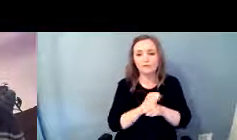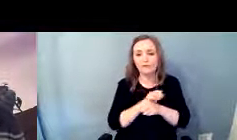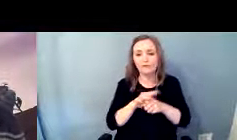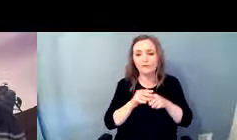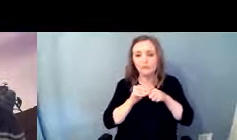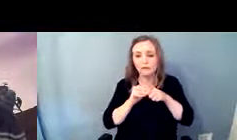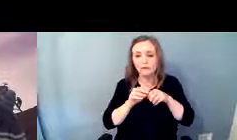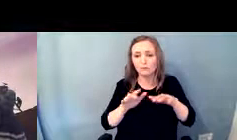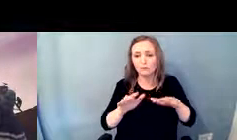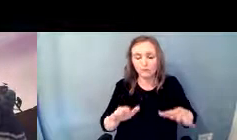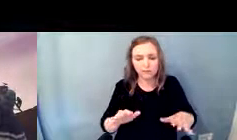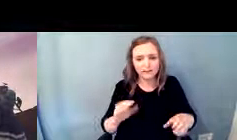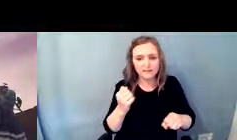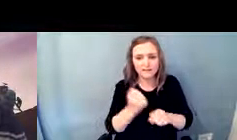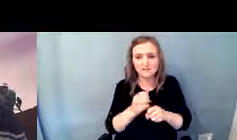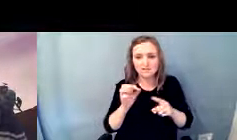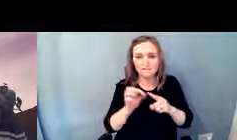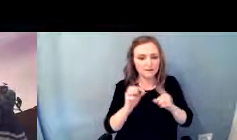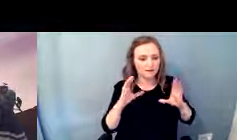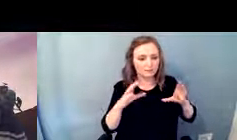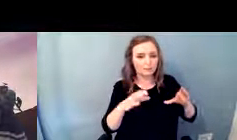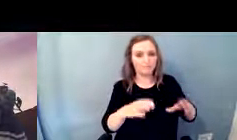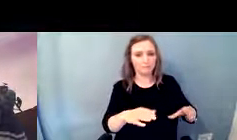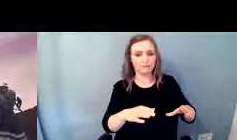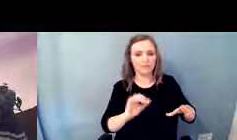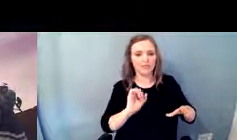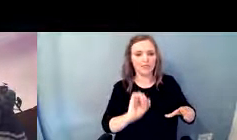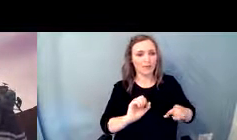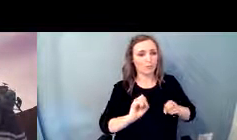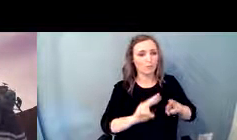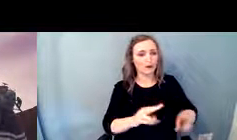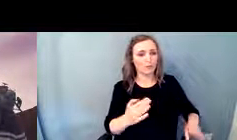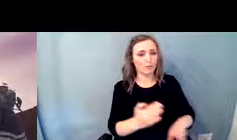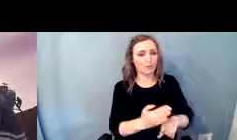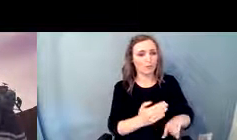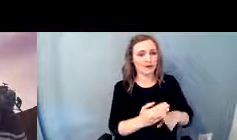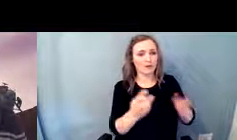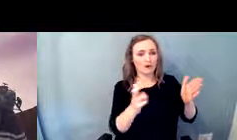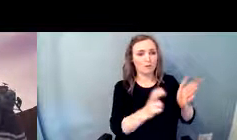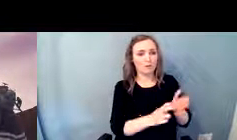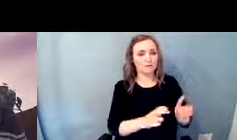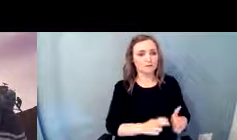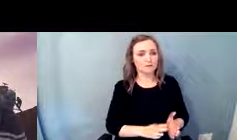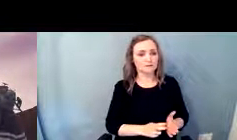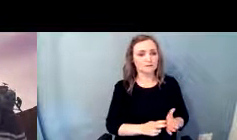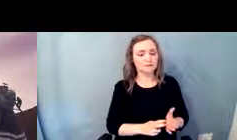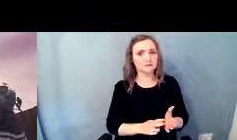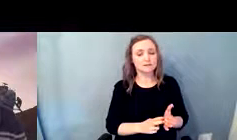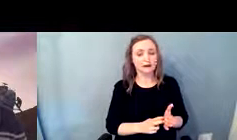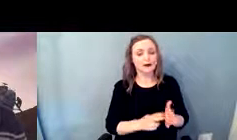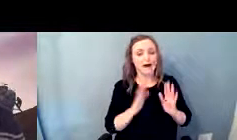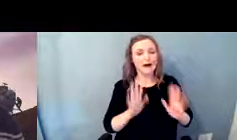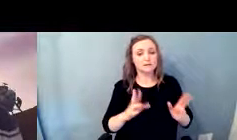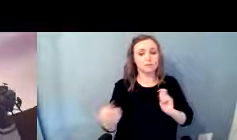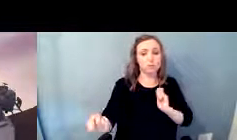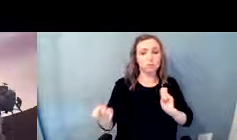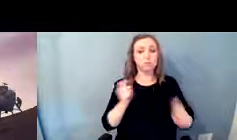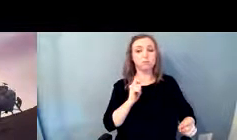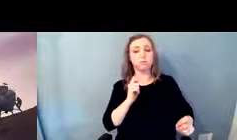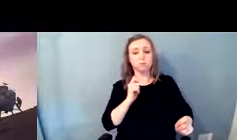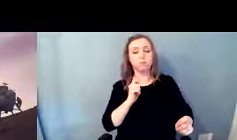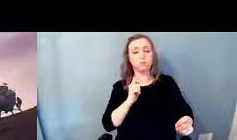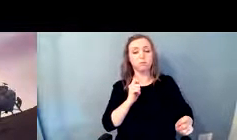We had all this news coming in about this pandemic that was possibly coming, and the next thing, everything seemed to shut